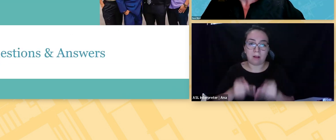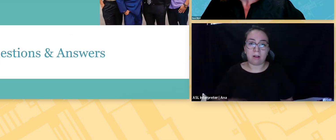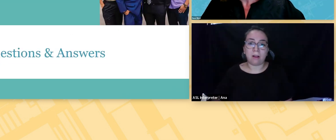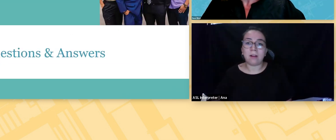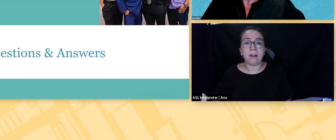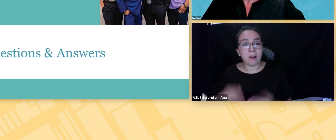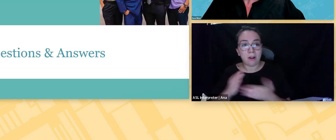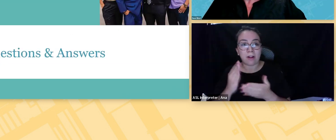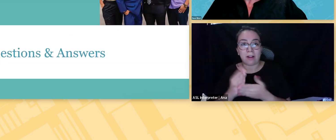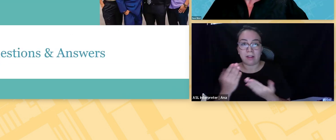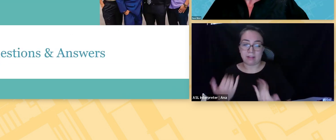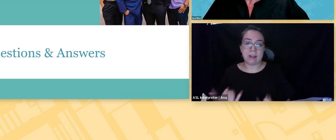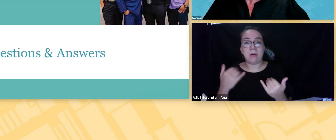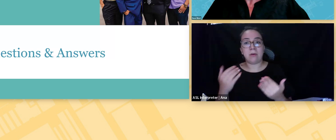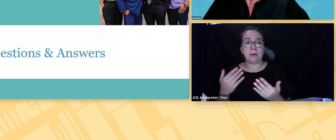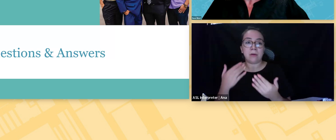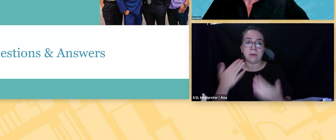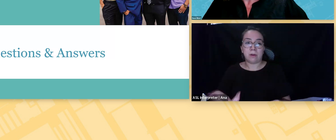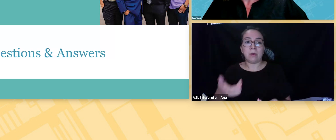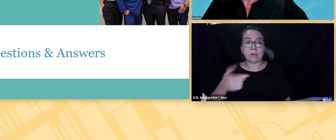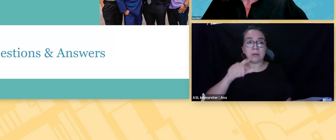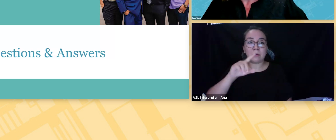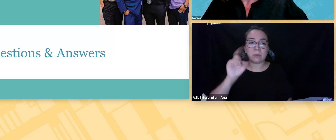All right, and now we're going to go into Q&A.